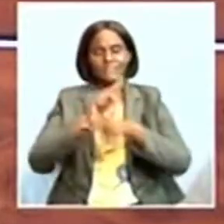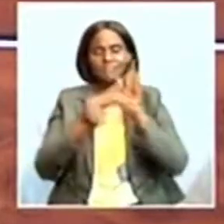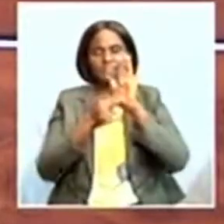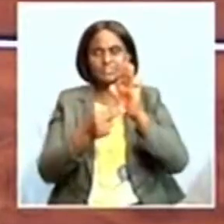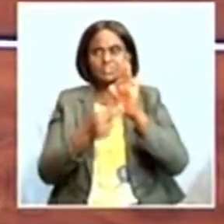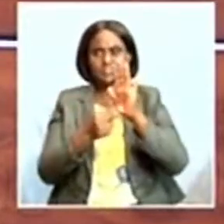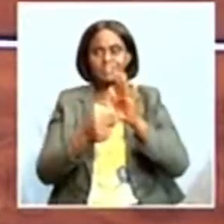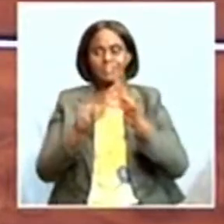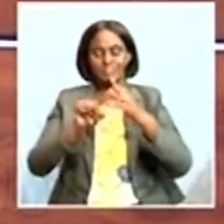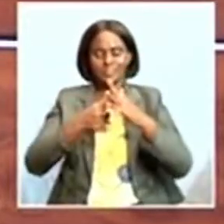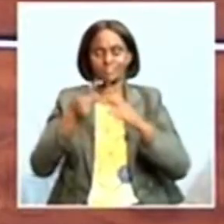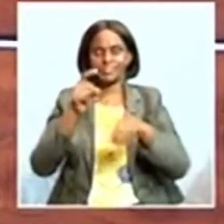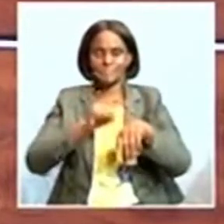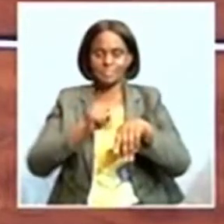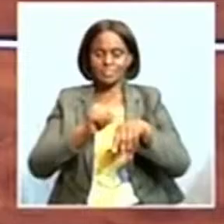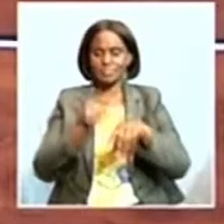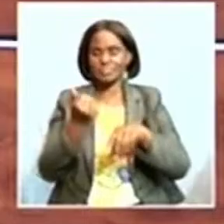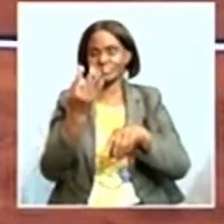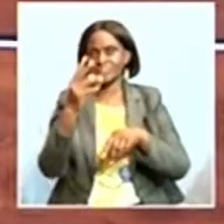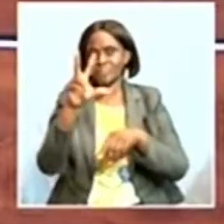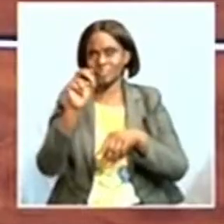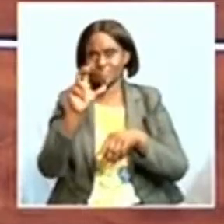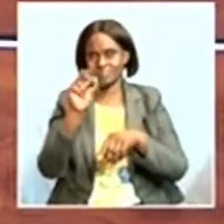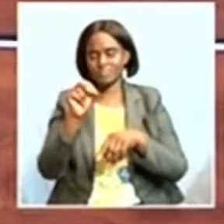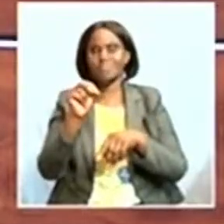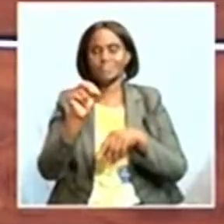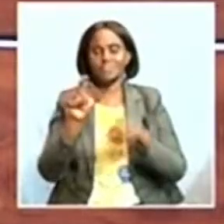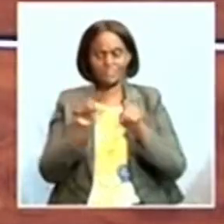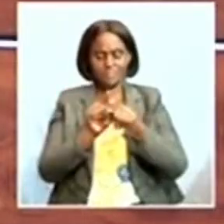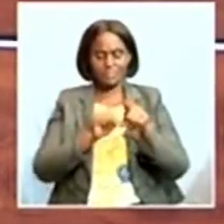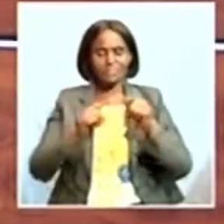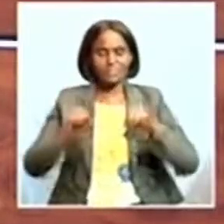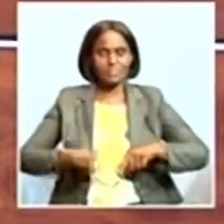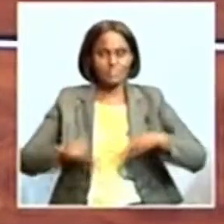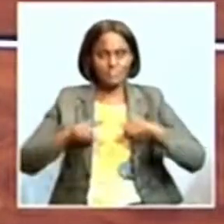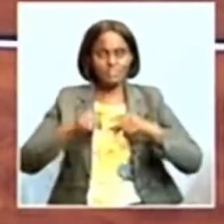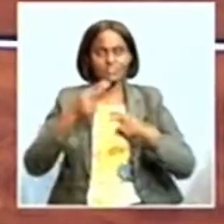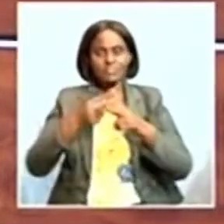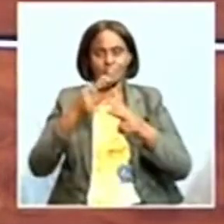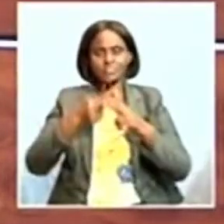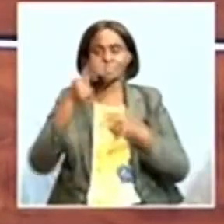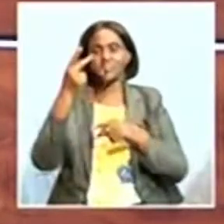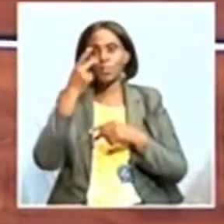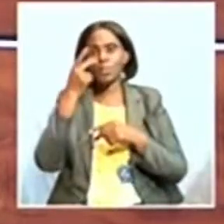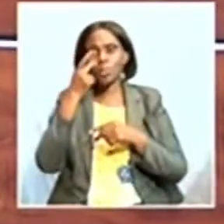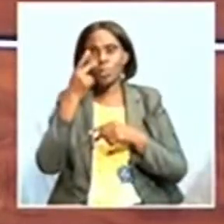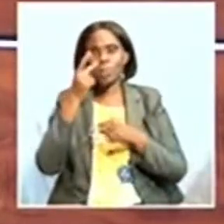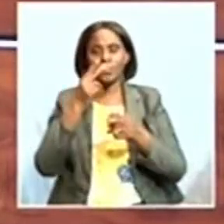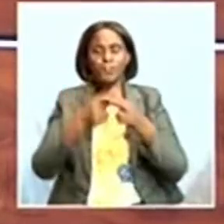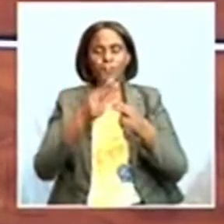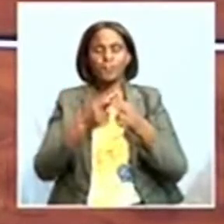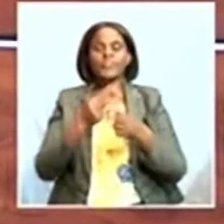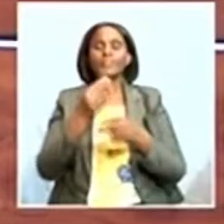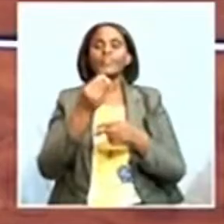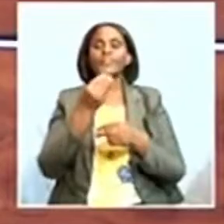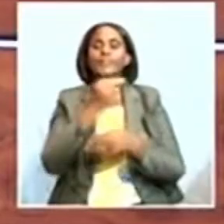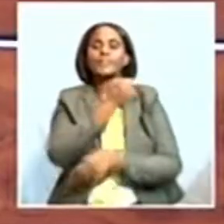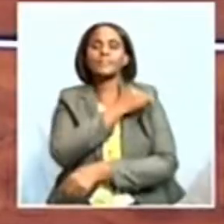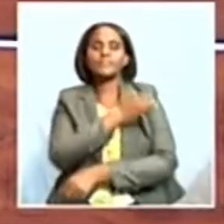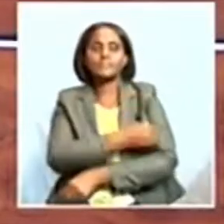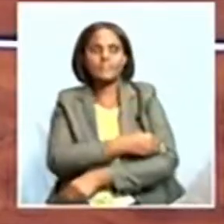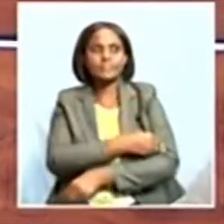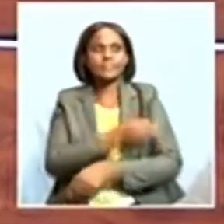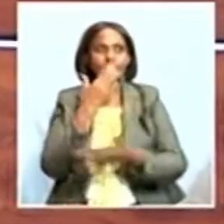at 14:30 hours, and to be with you on live transmission, my name is Pauline Monga. And my name is Ntali Felele Smate. It's a